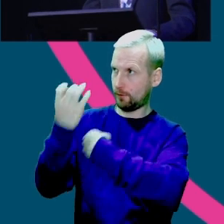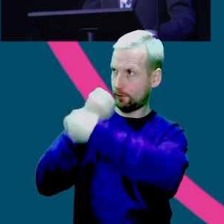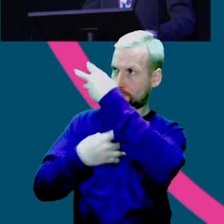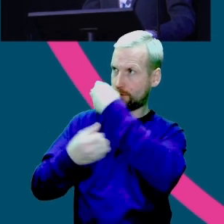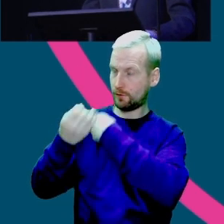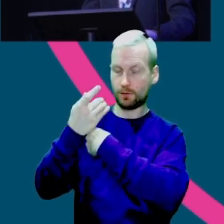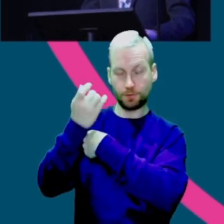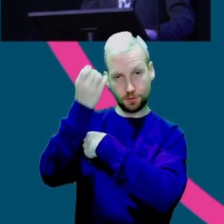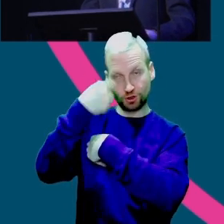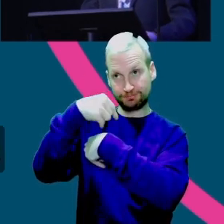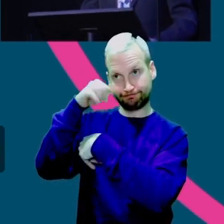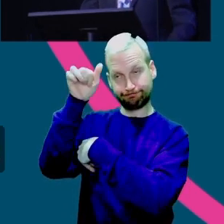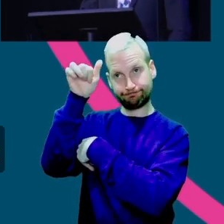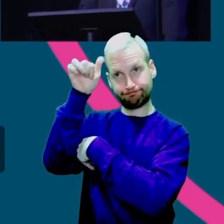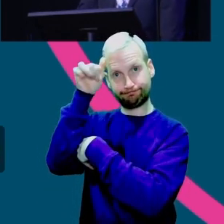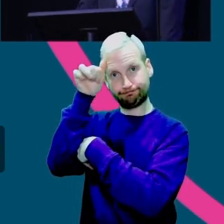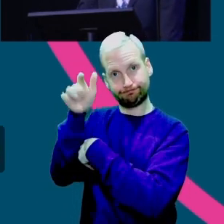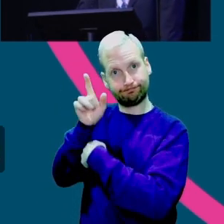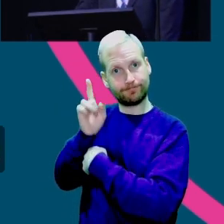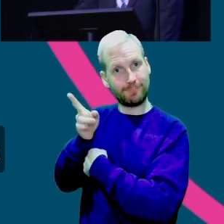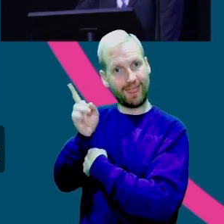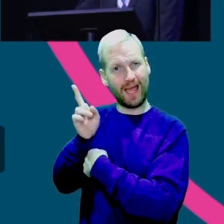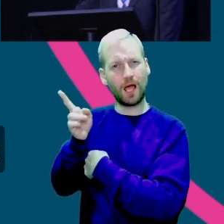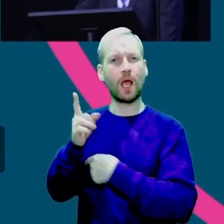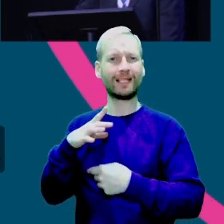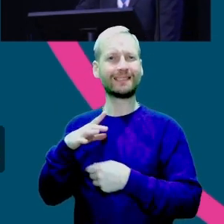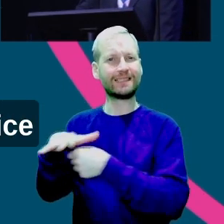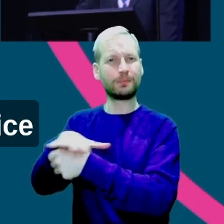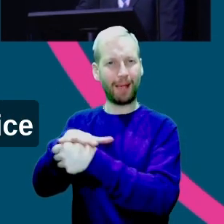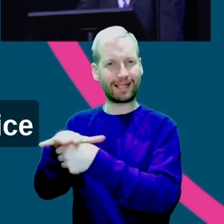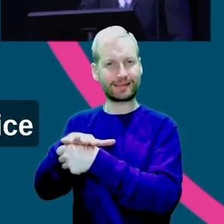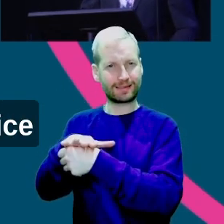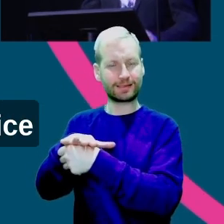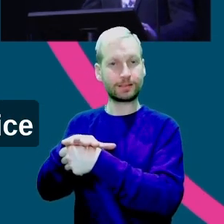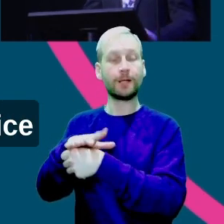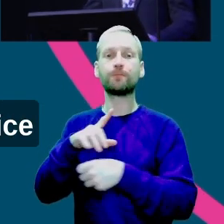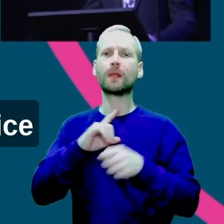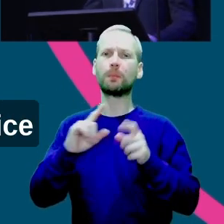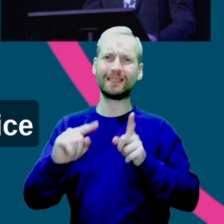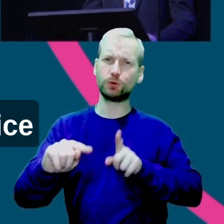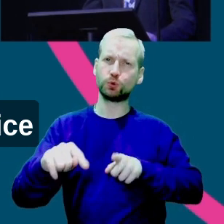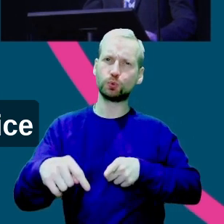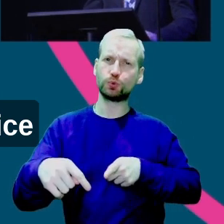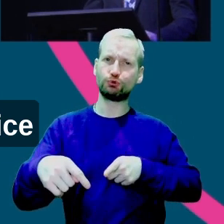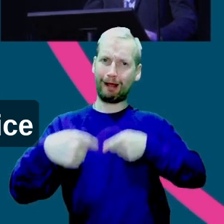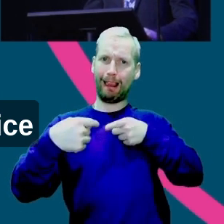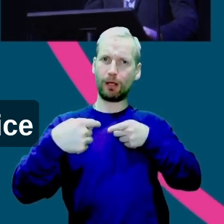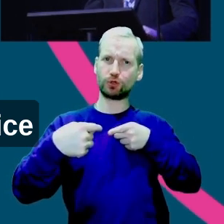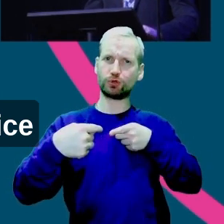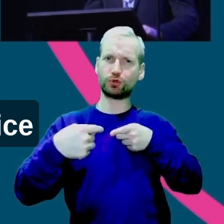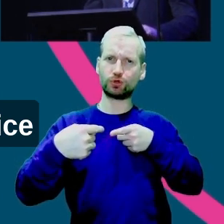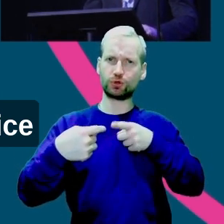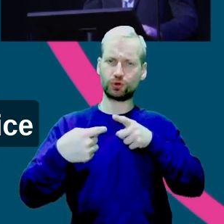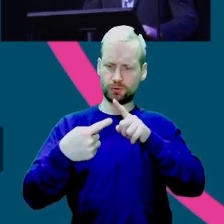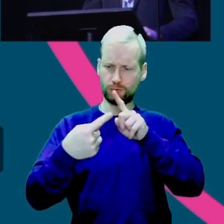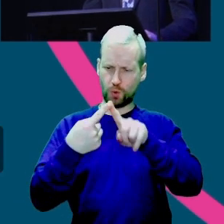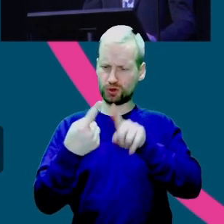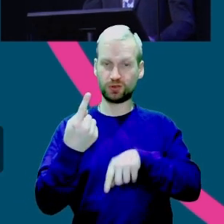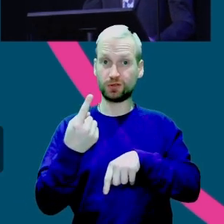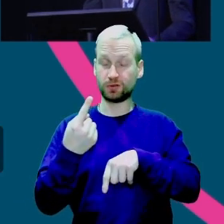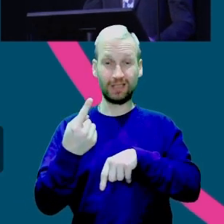knew it was essential for us to have some decant space, but we decided as a hospital to challenge ourselves not once but twice further.